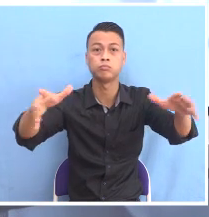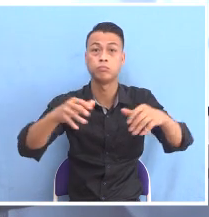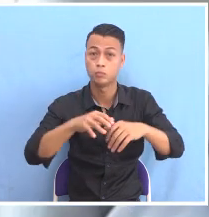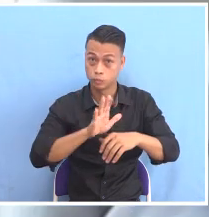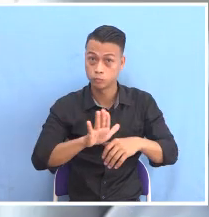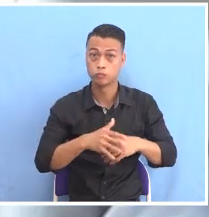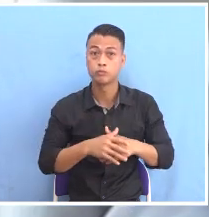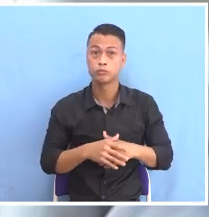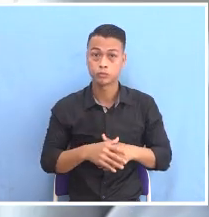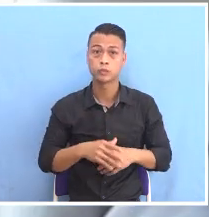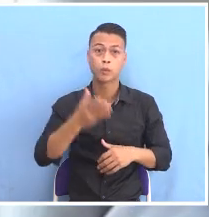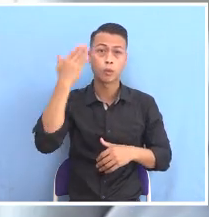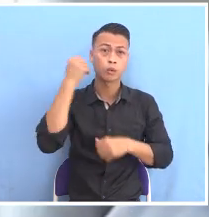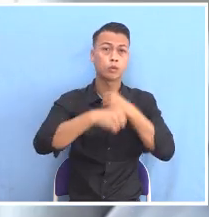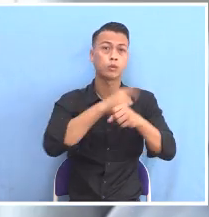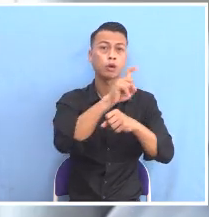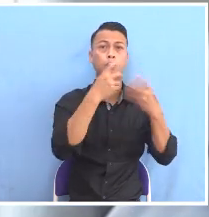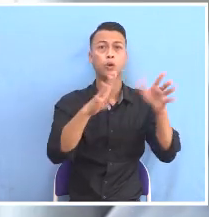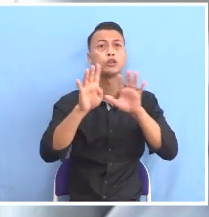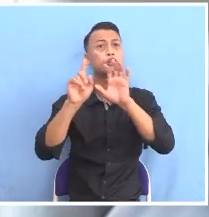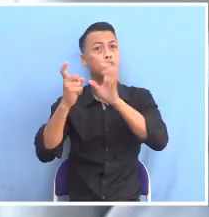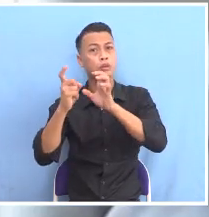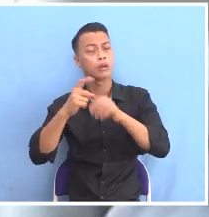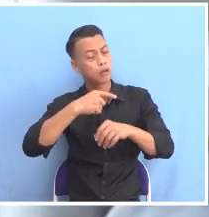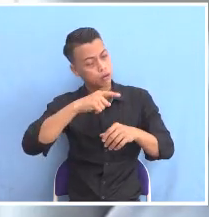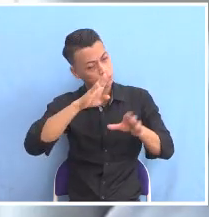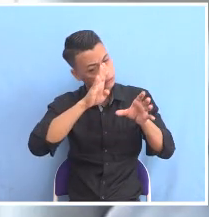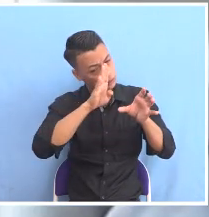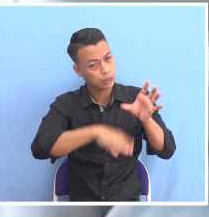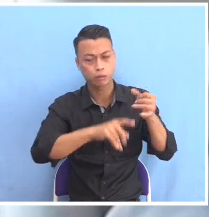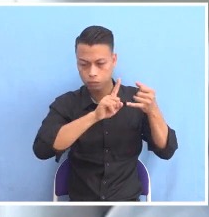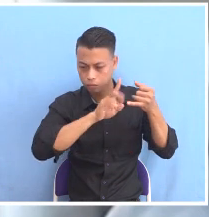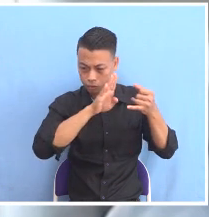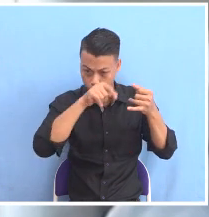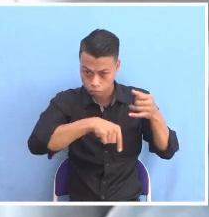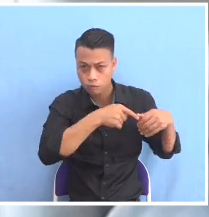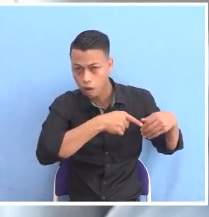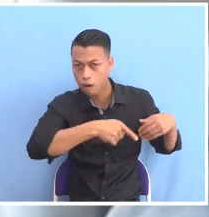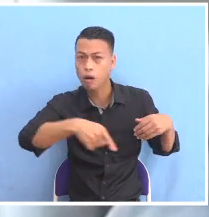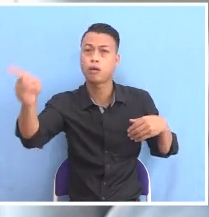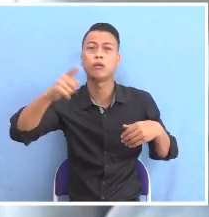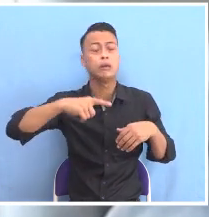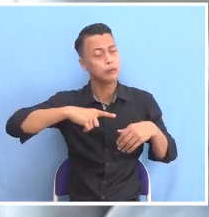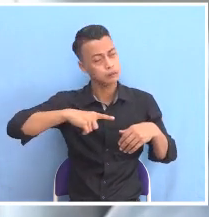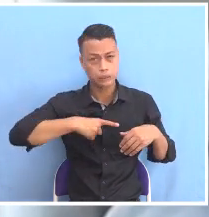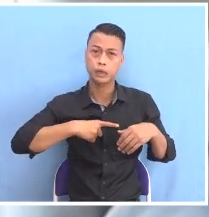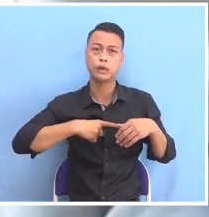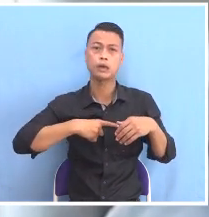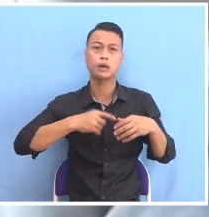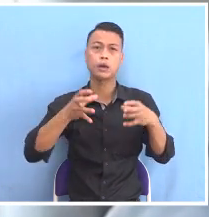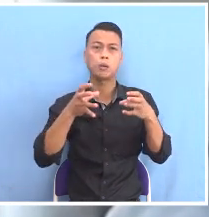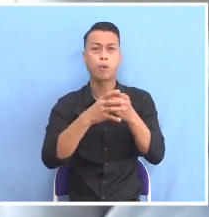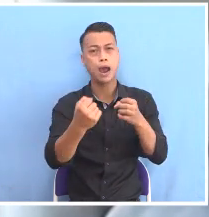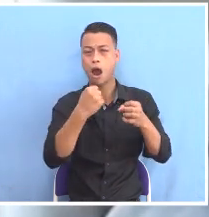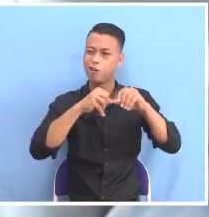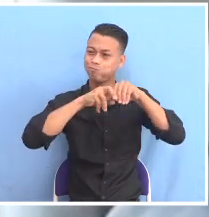Tosin Nigadea. The Nate teacher not to time be a nine and ye in Jim who are Babo much under days ago. See what I would cheat and don't